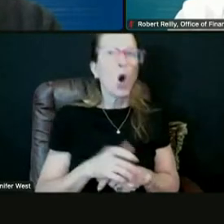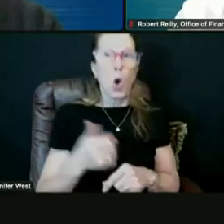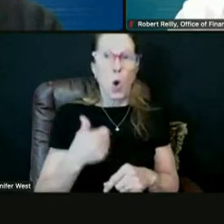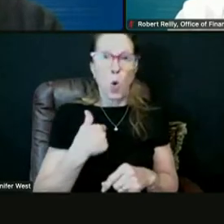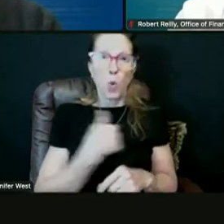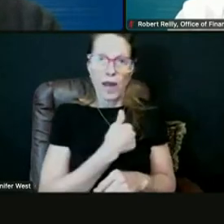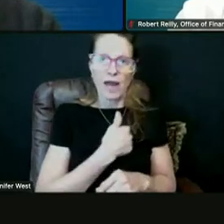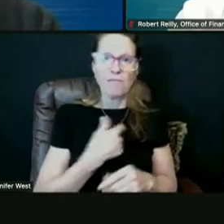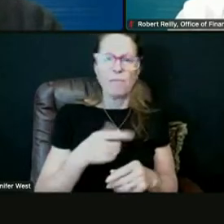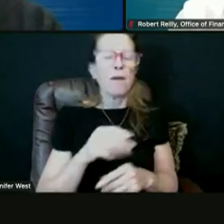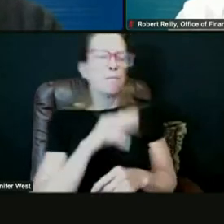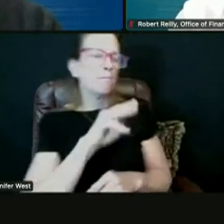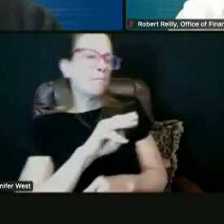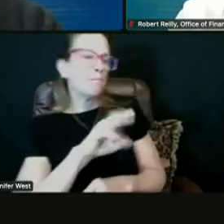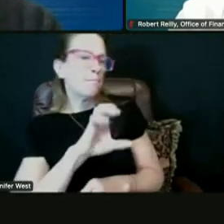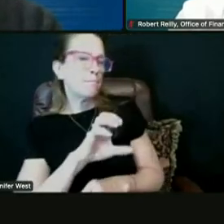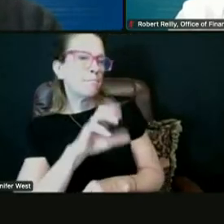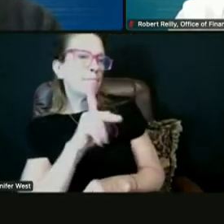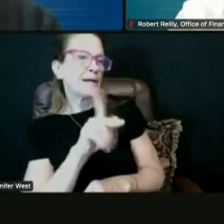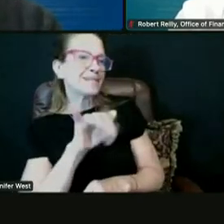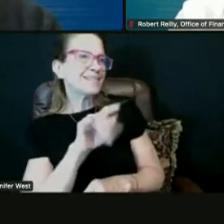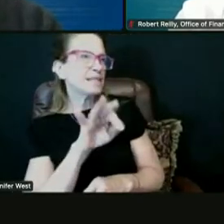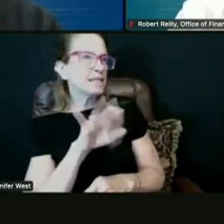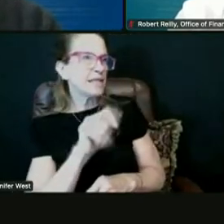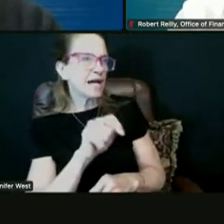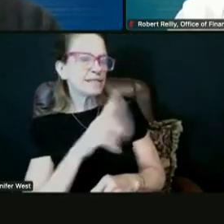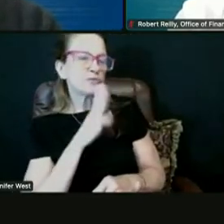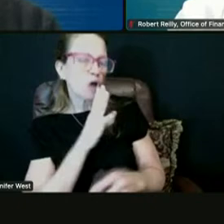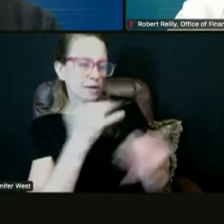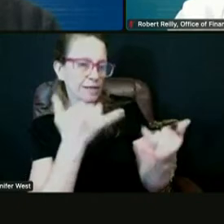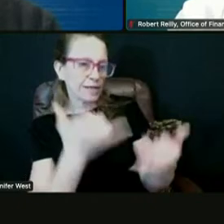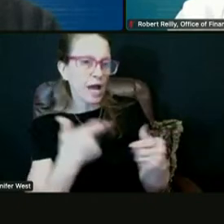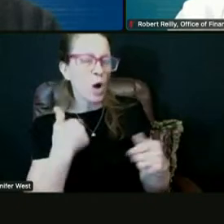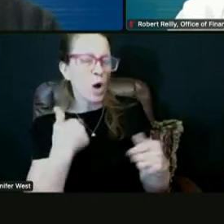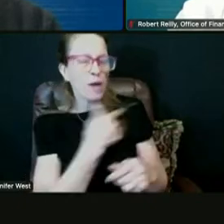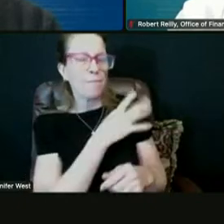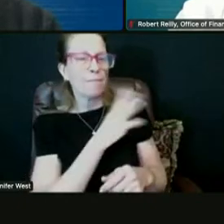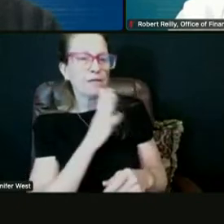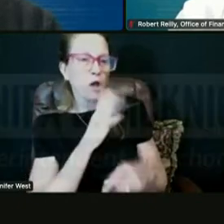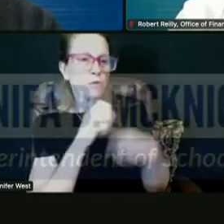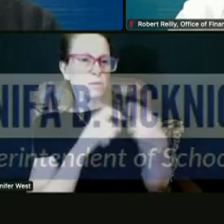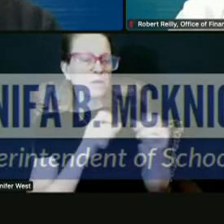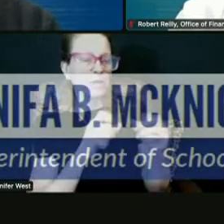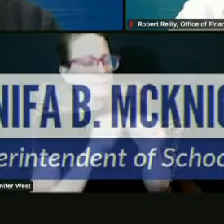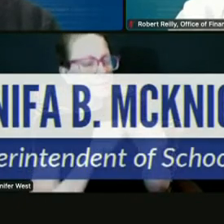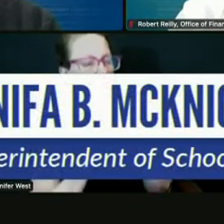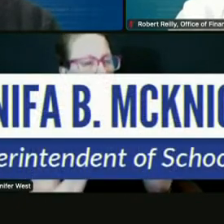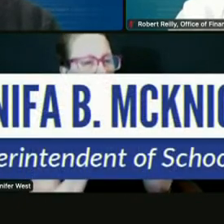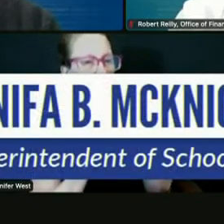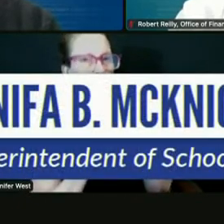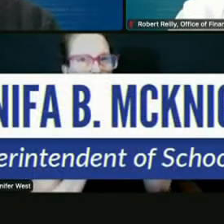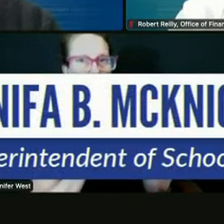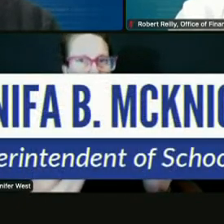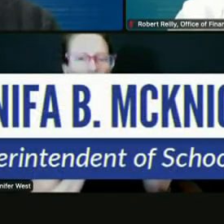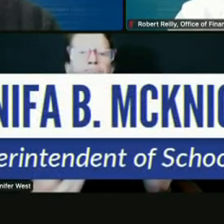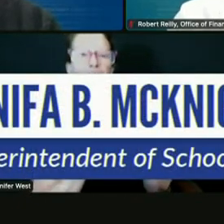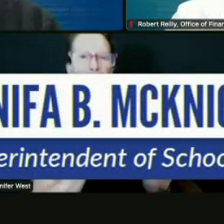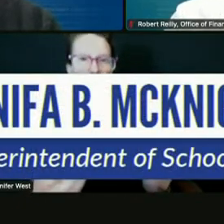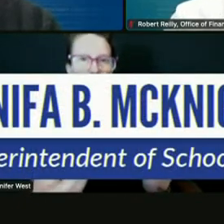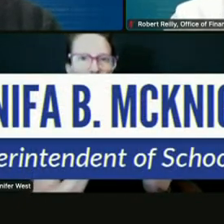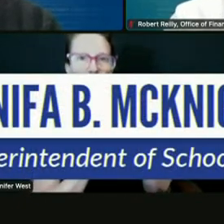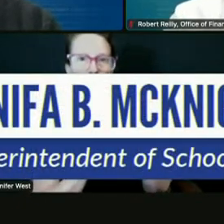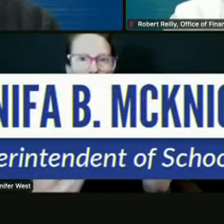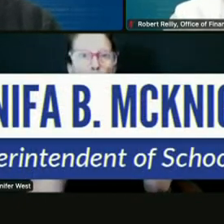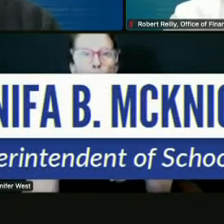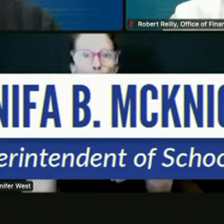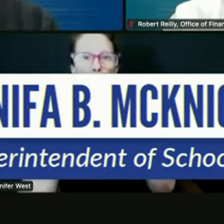learning from the pandemic and intentionally and consistently for the past months, quite frankly. We came into the school year saying